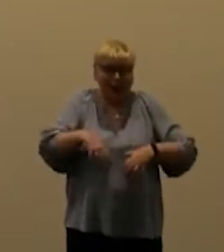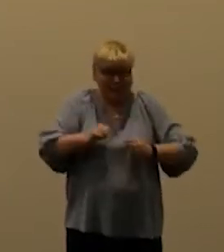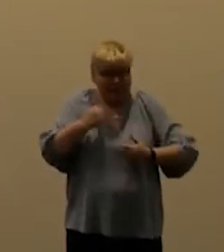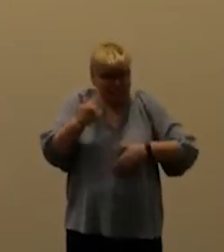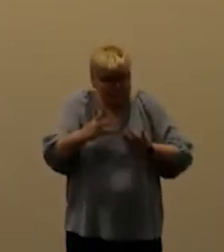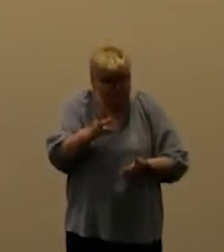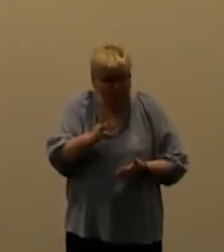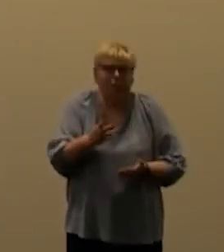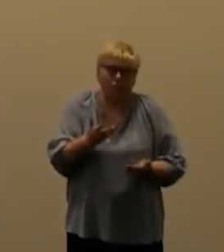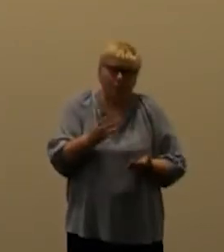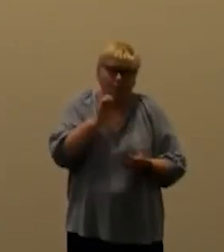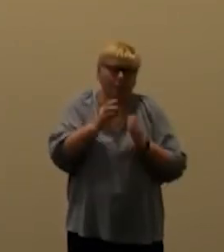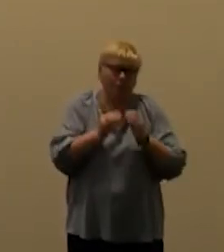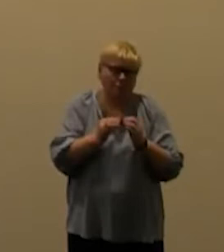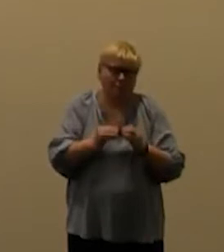this one keeps going.